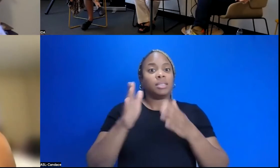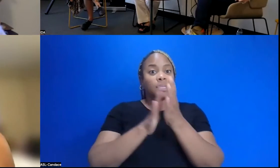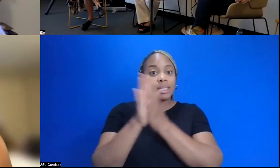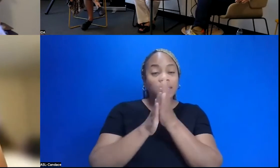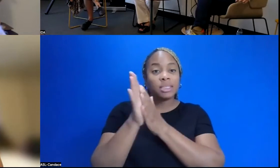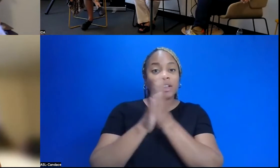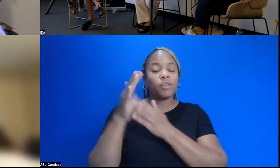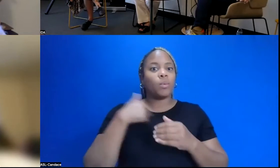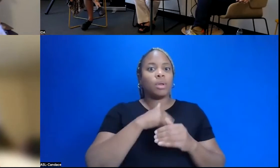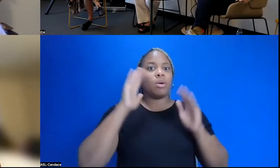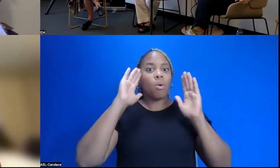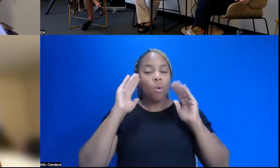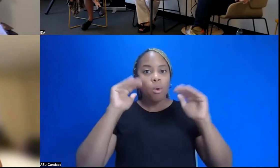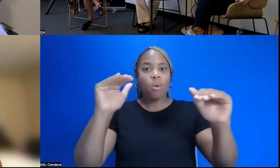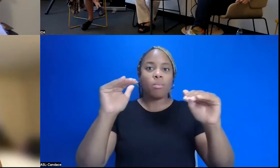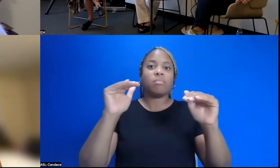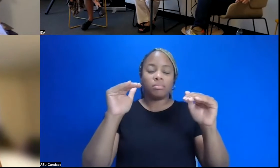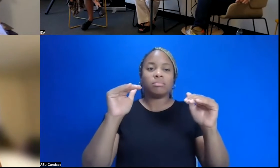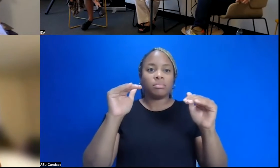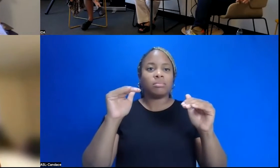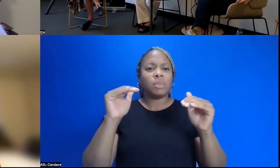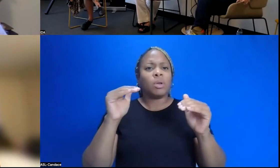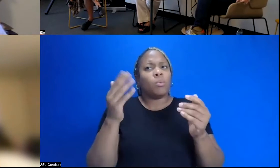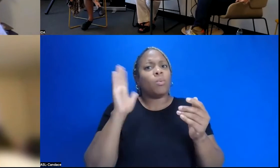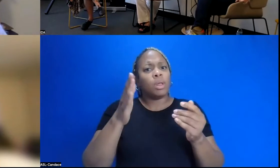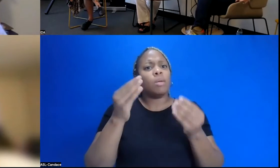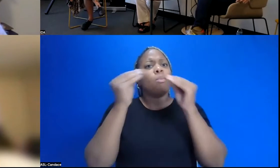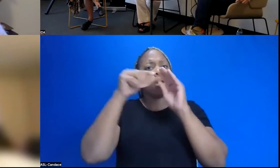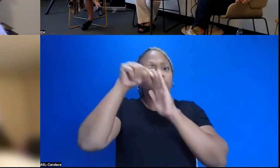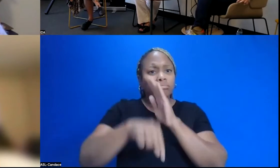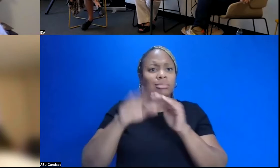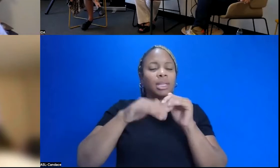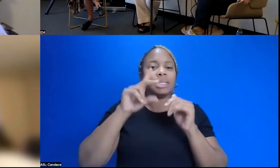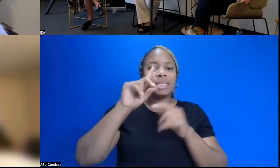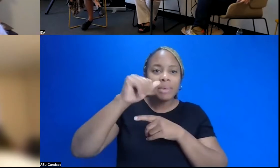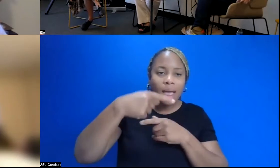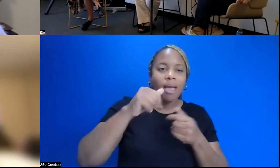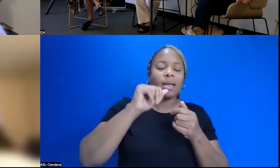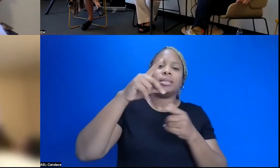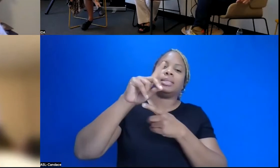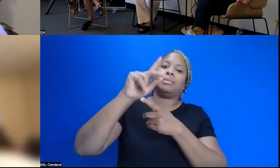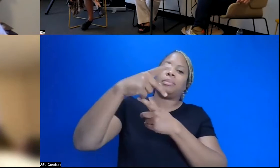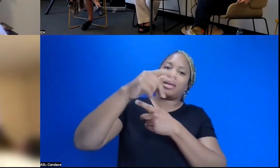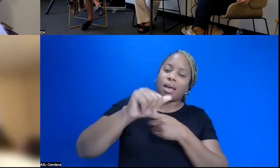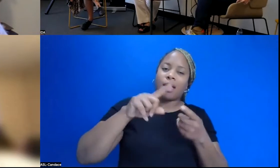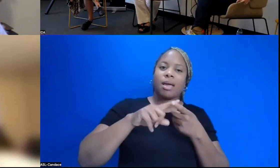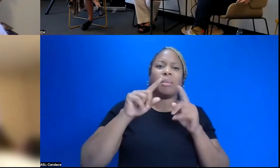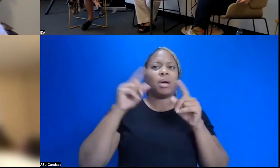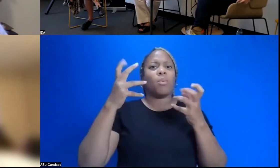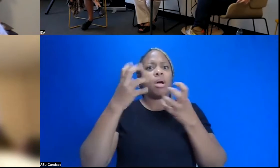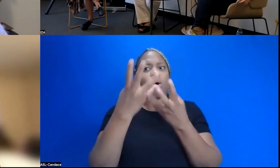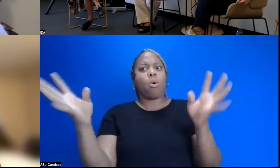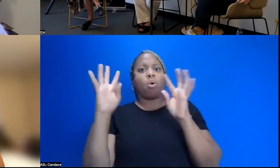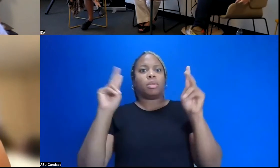we hope that will include just more than just DPA and partnering festivals, but a whole lot of people in the